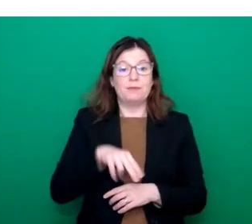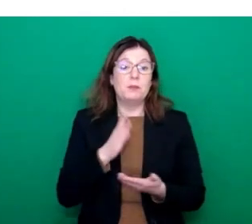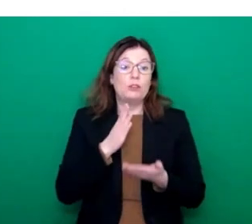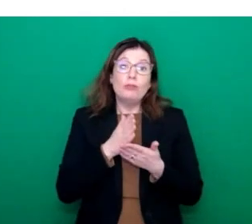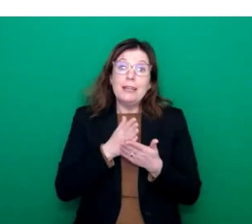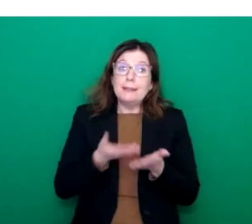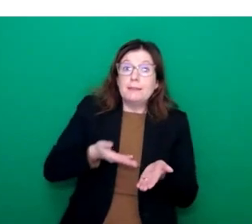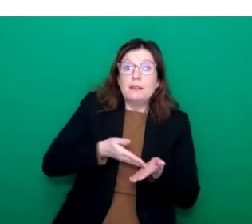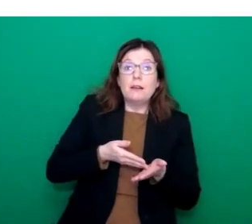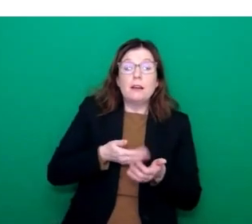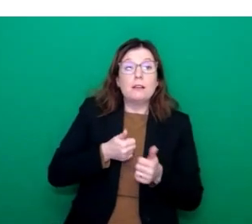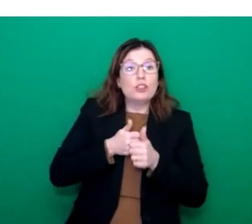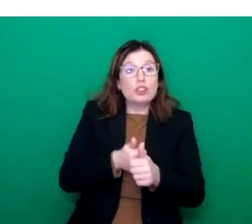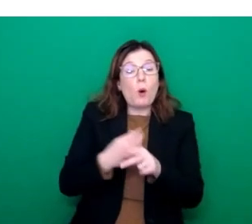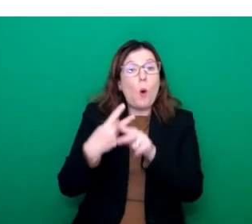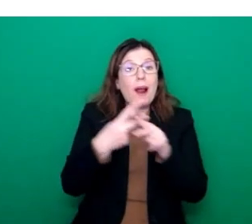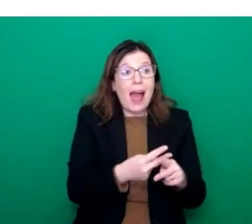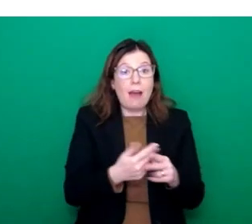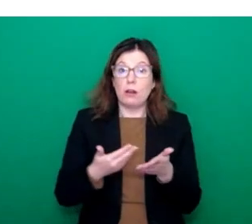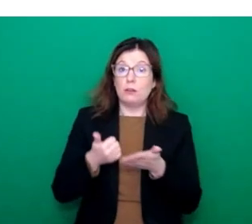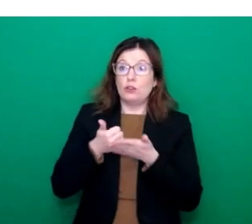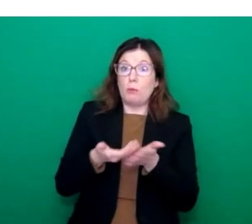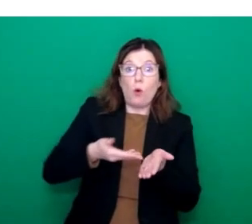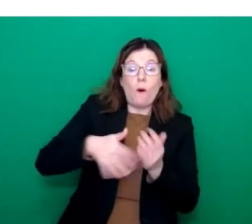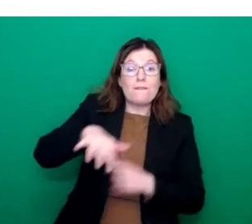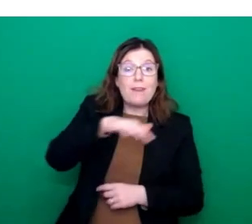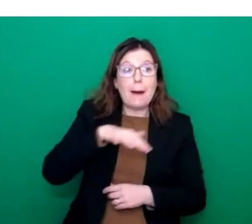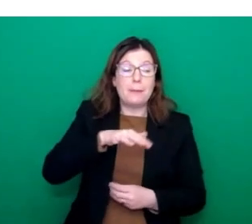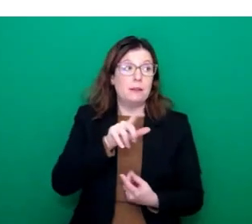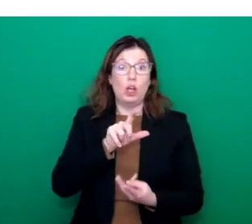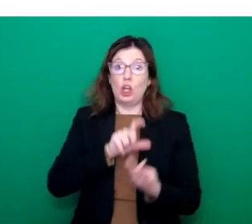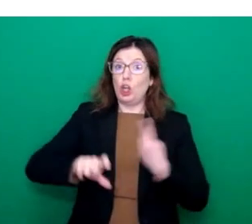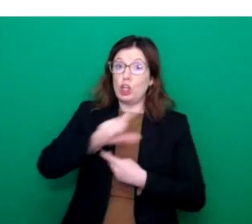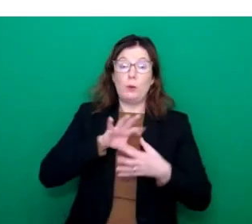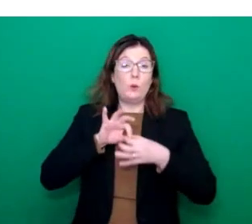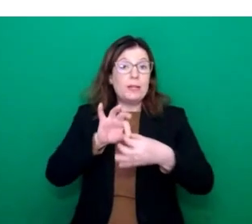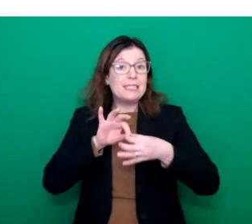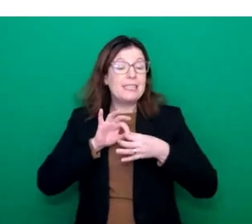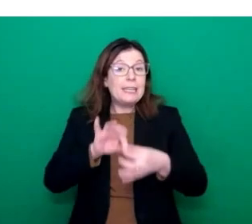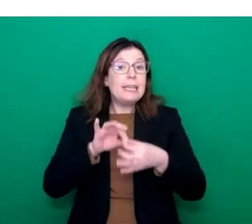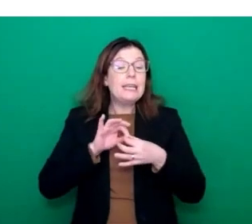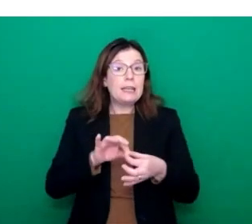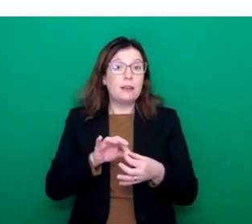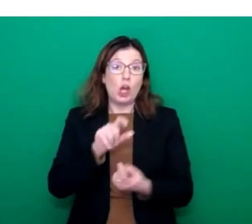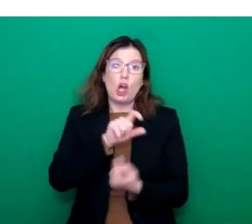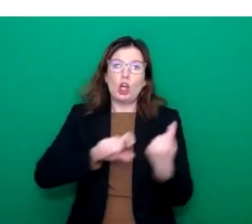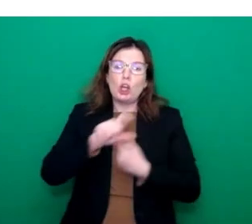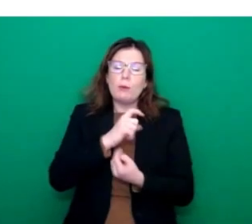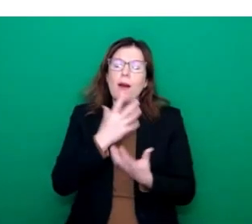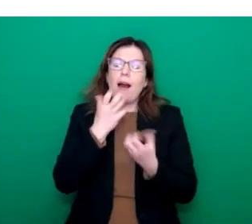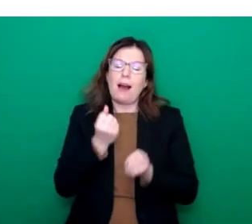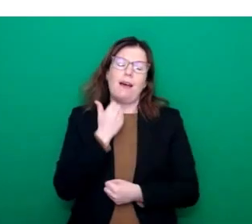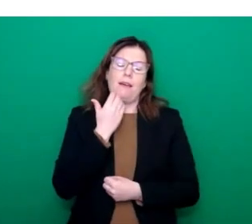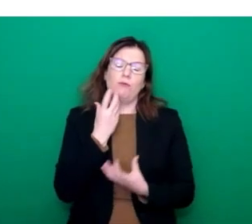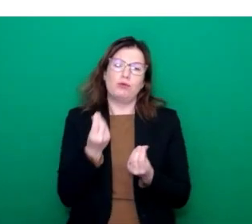well, supporting families, liaising with the community. The community have a lot of resources, and it's important